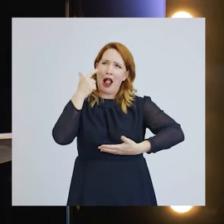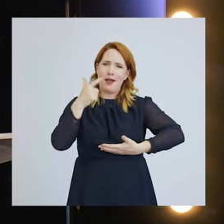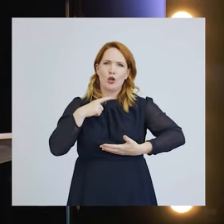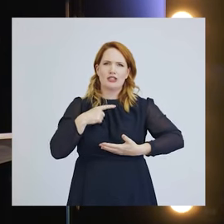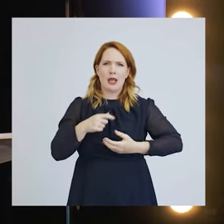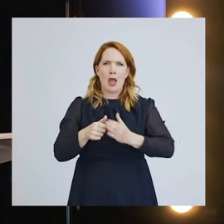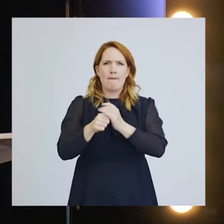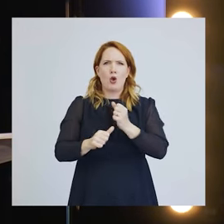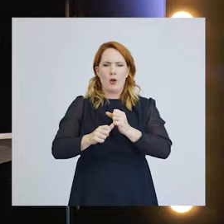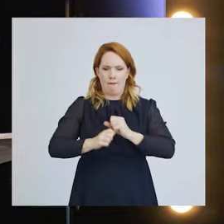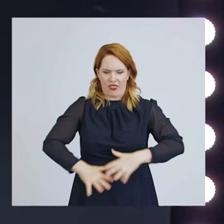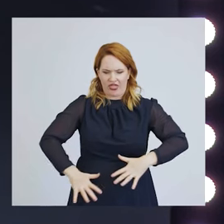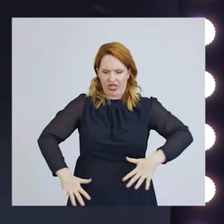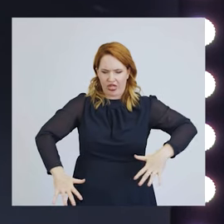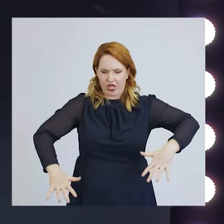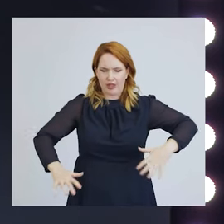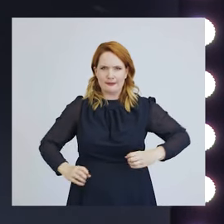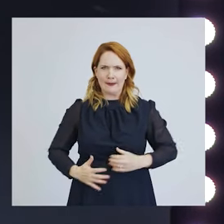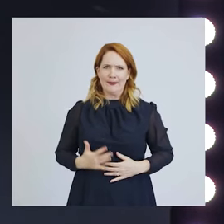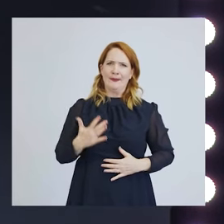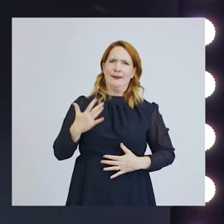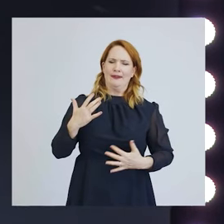was screaming her eyes out. She'd just done a punami.